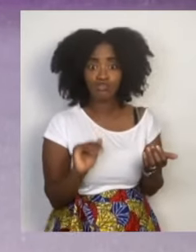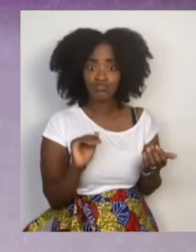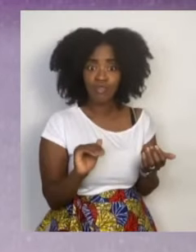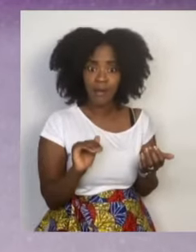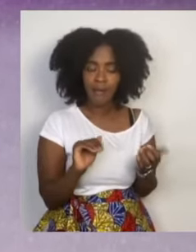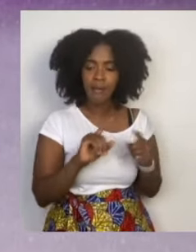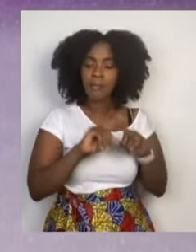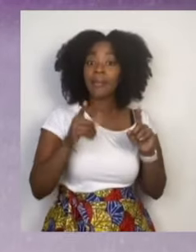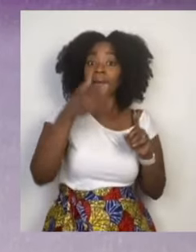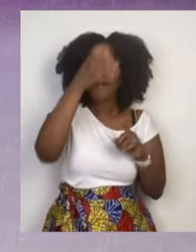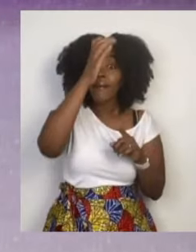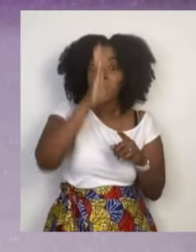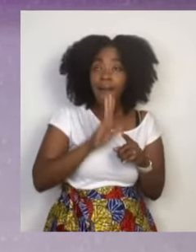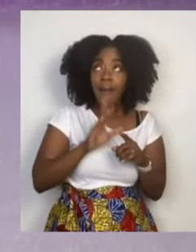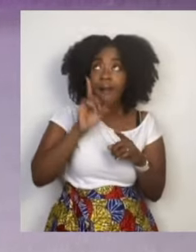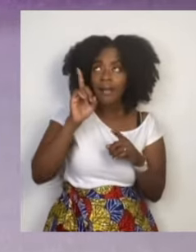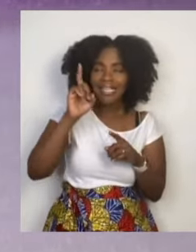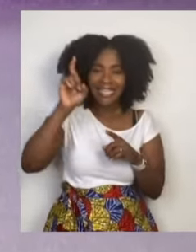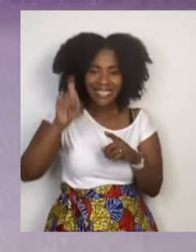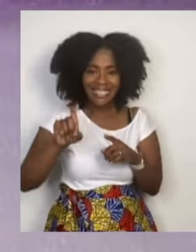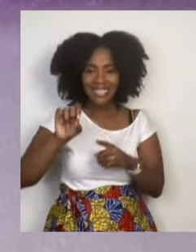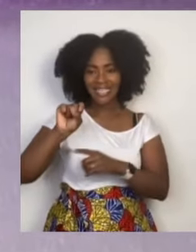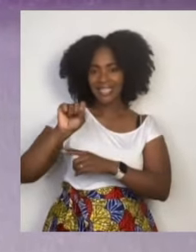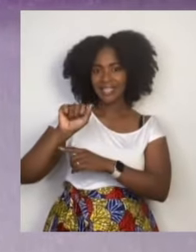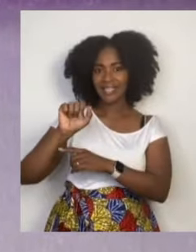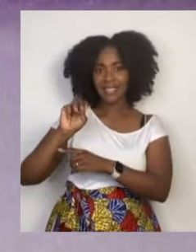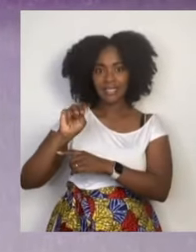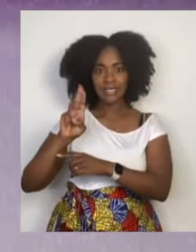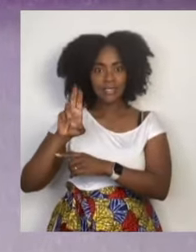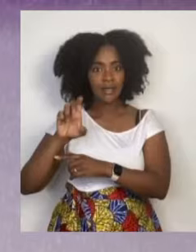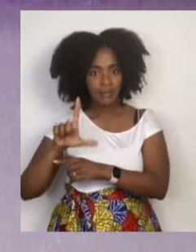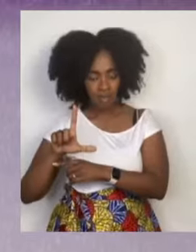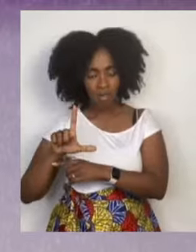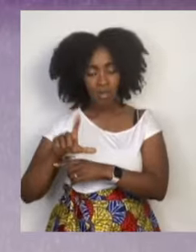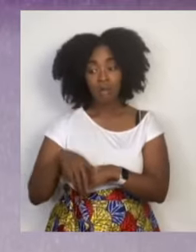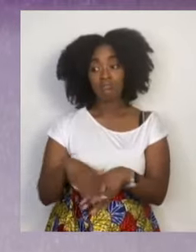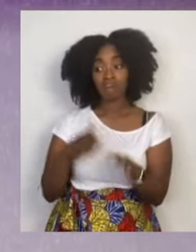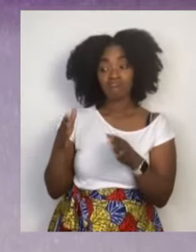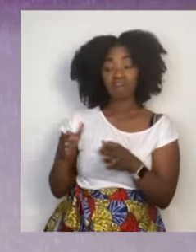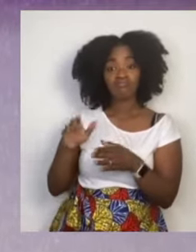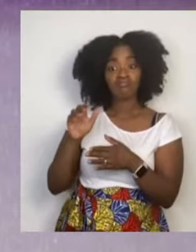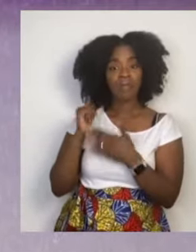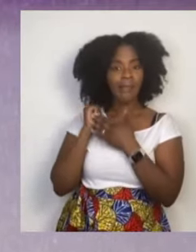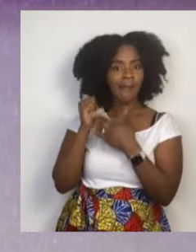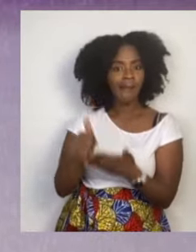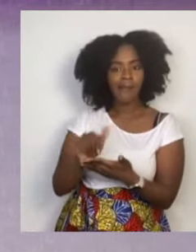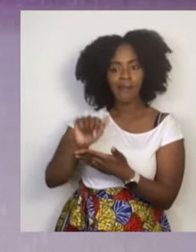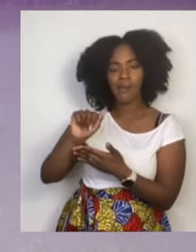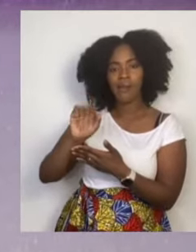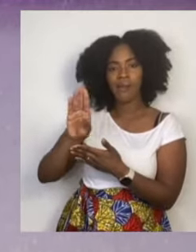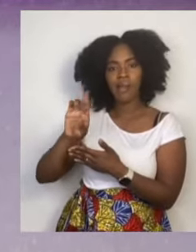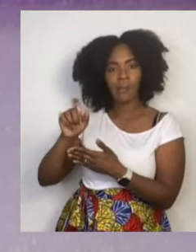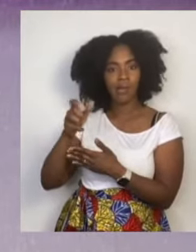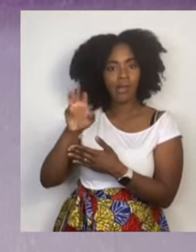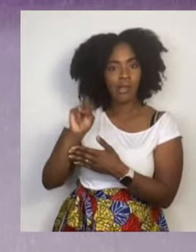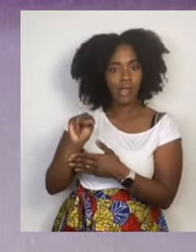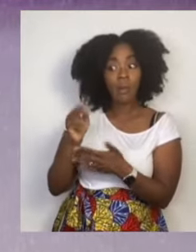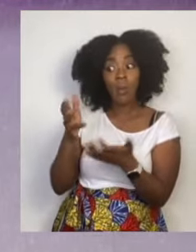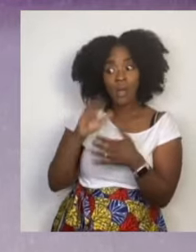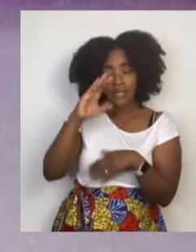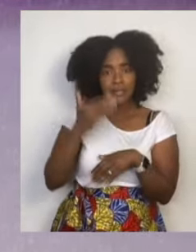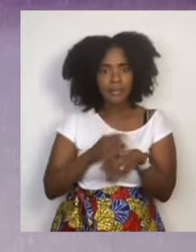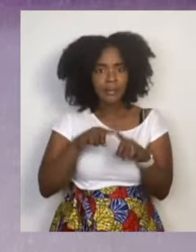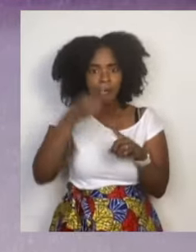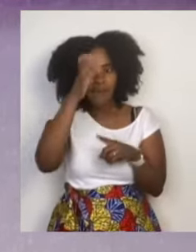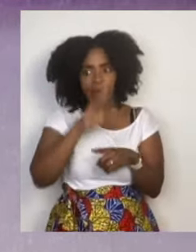Oh yeah, Abraham wanted a son, but God needed a an Isaac. Sarah wanted a